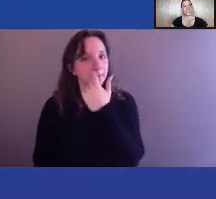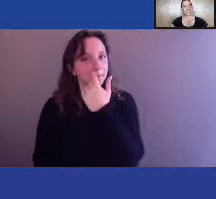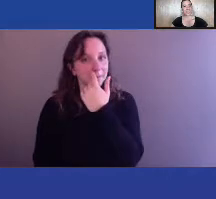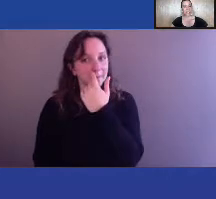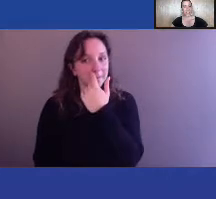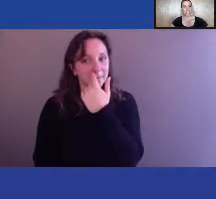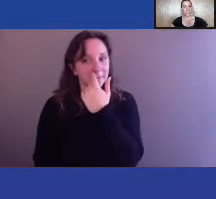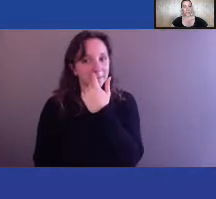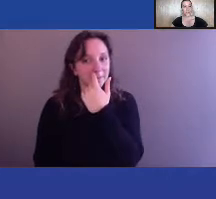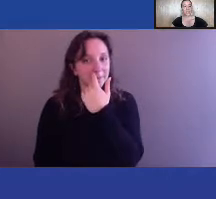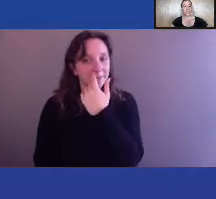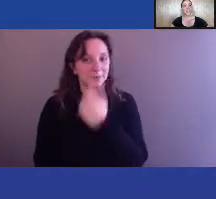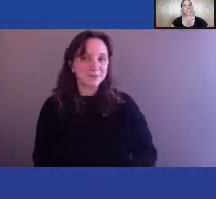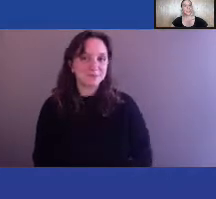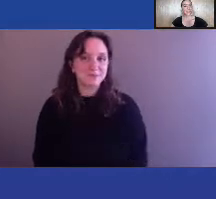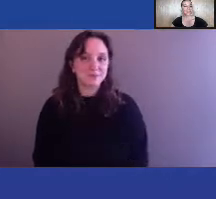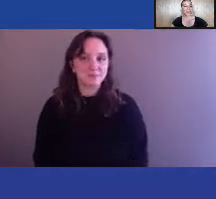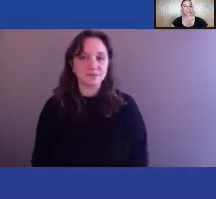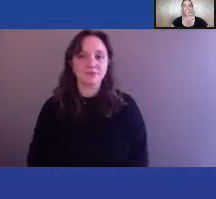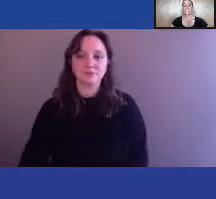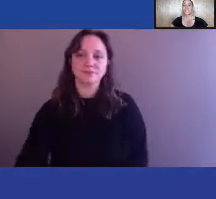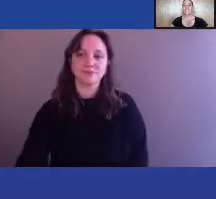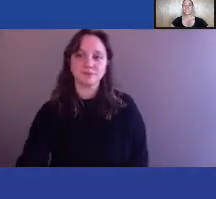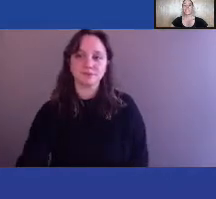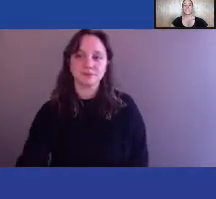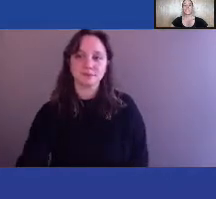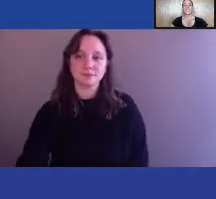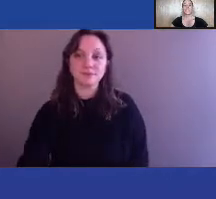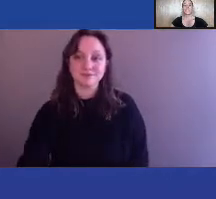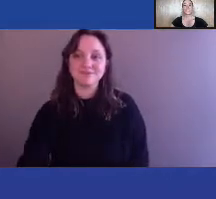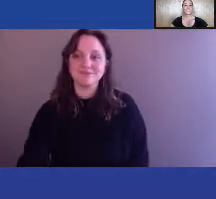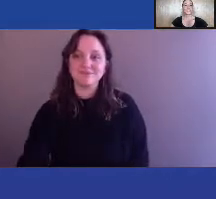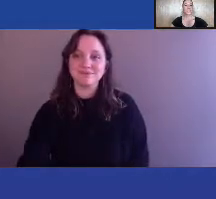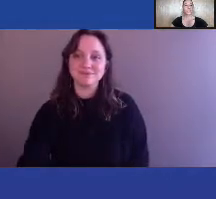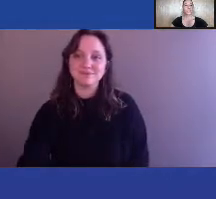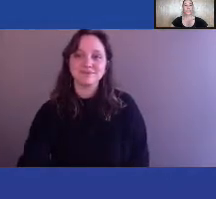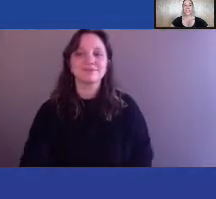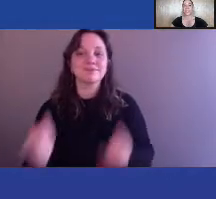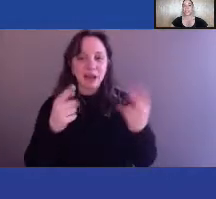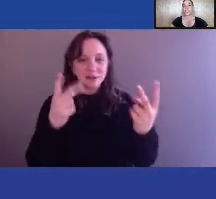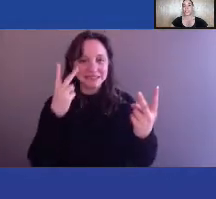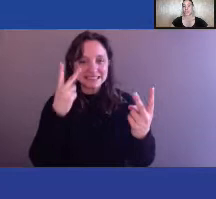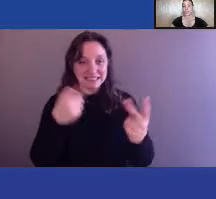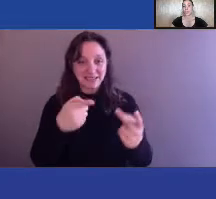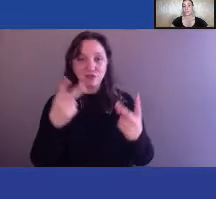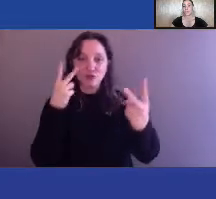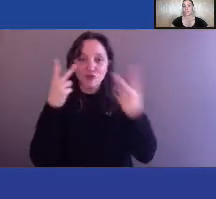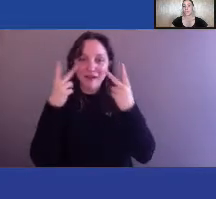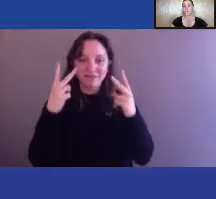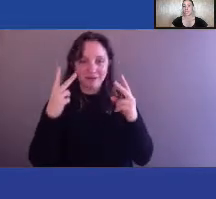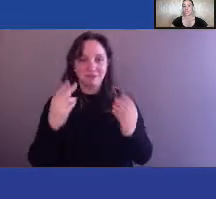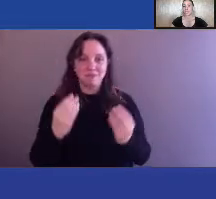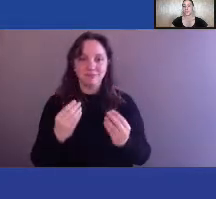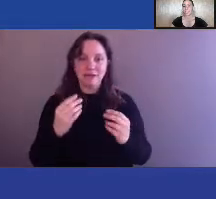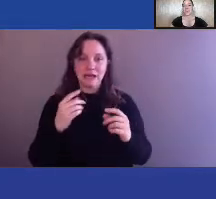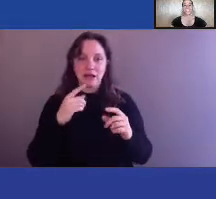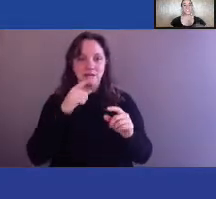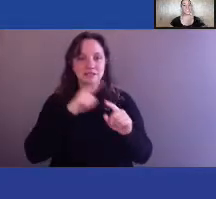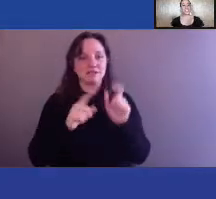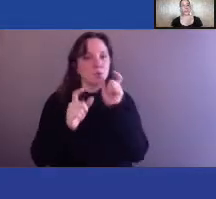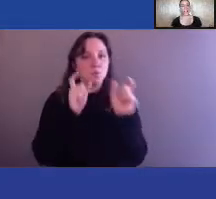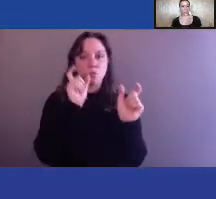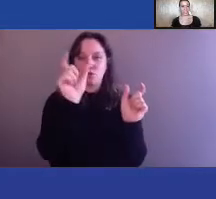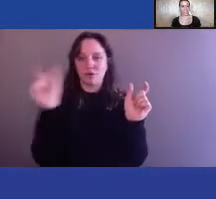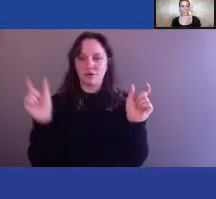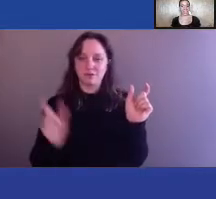So I'll start us off with this graphic that illustrates the relationships between some of the terms that we'll use today.